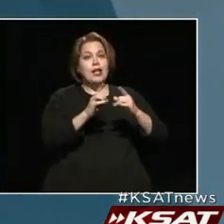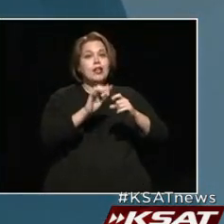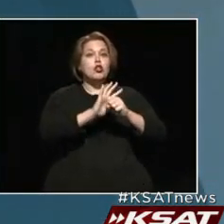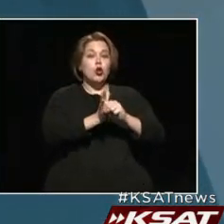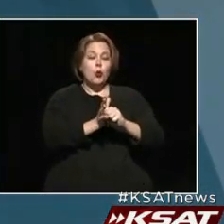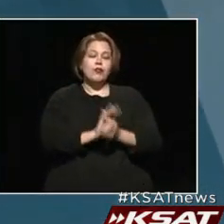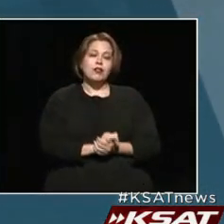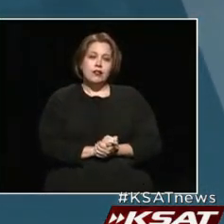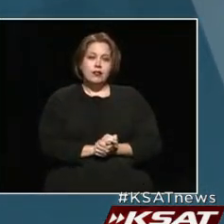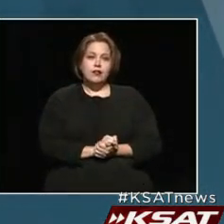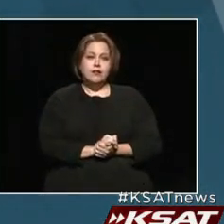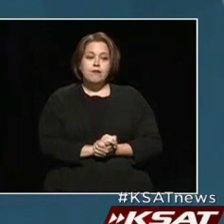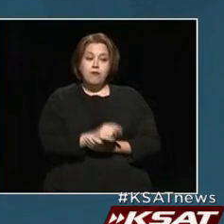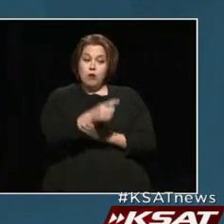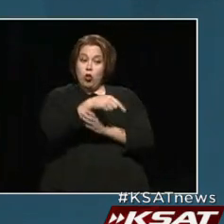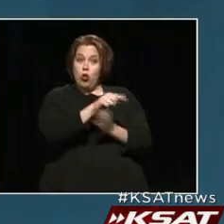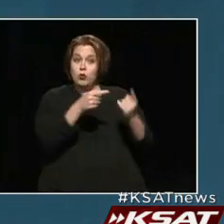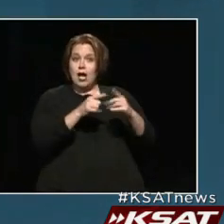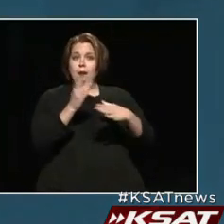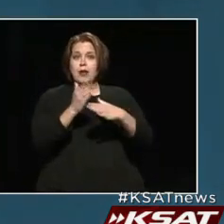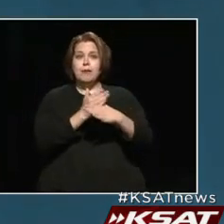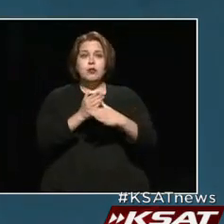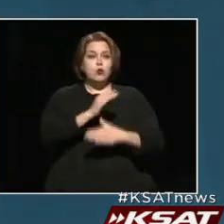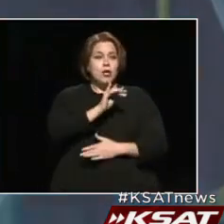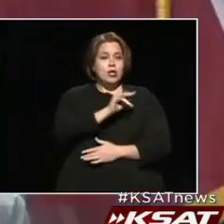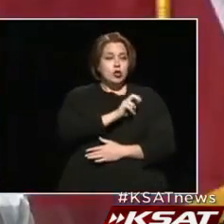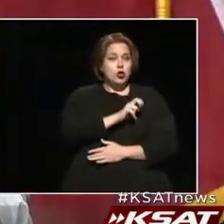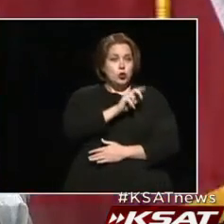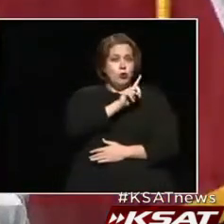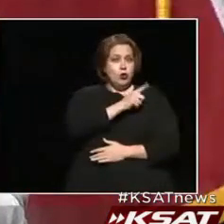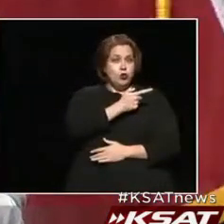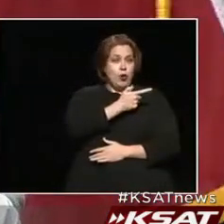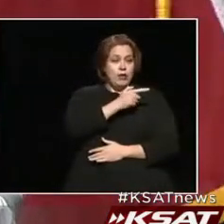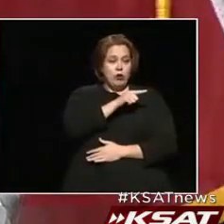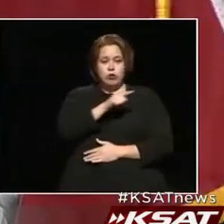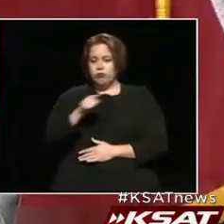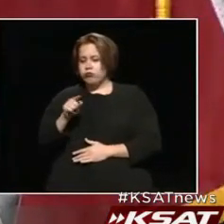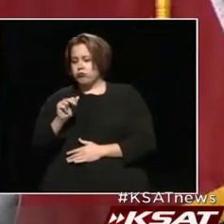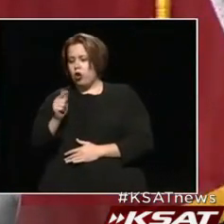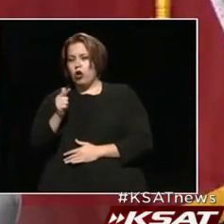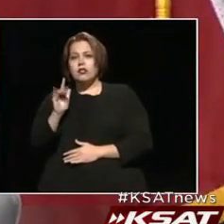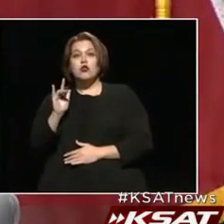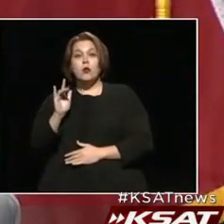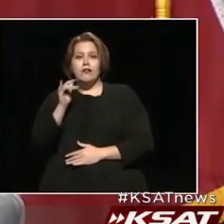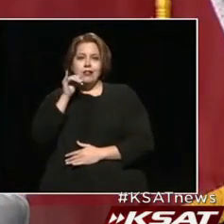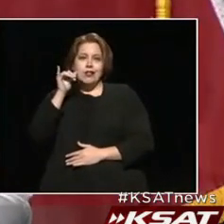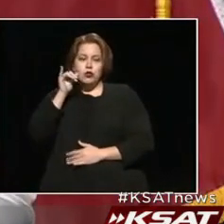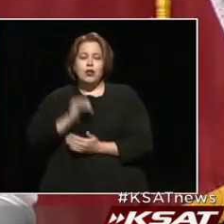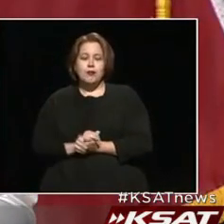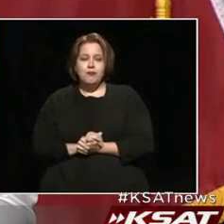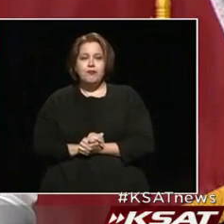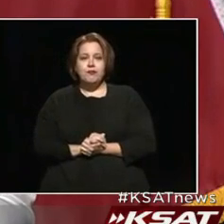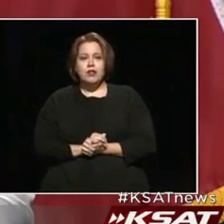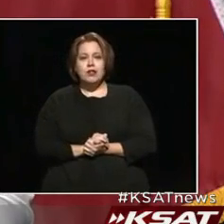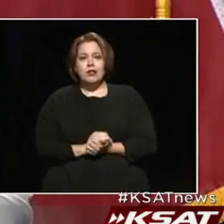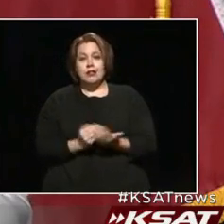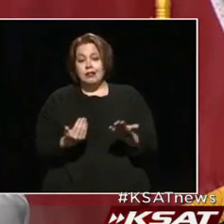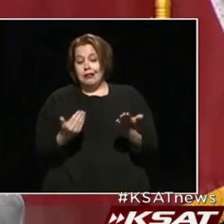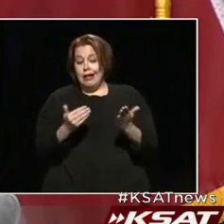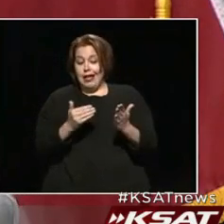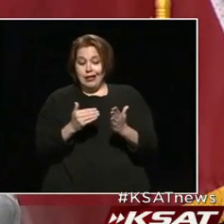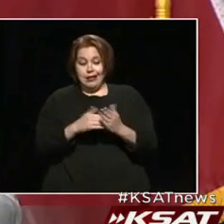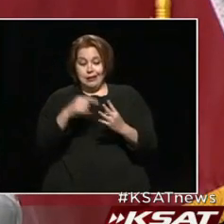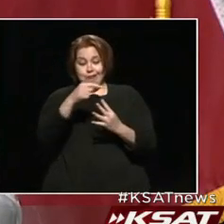COVID-19 related. Those occurred between June 21st and August 25th, yesterday. And again,